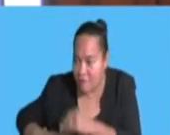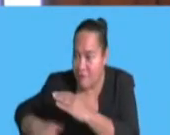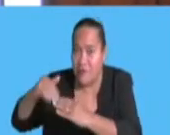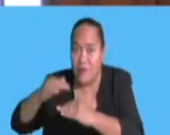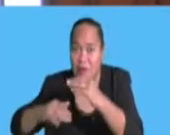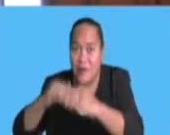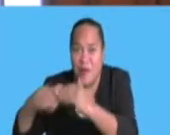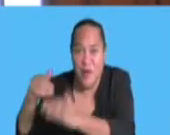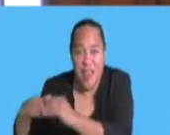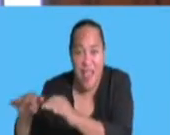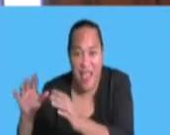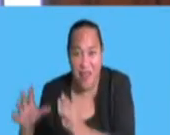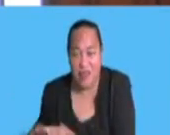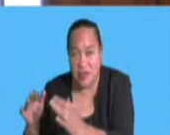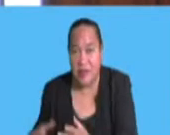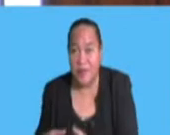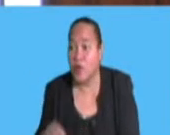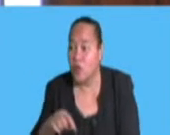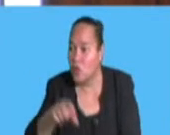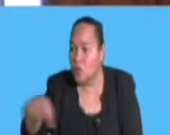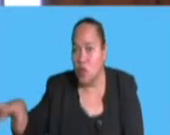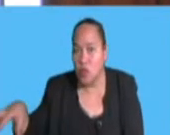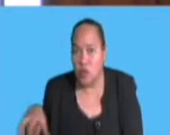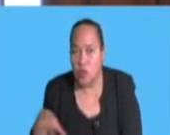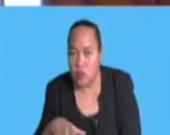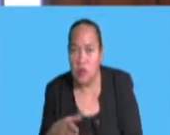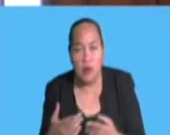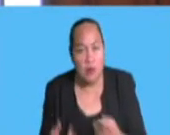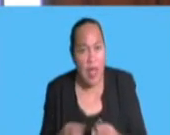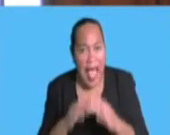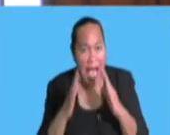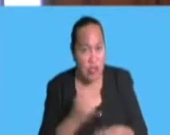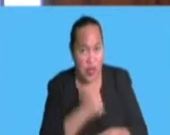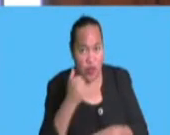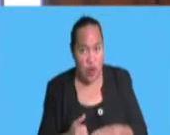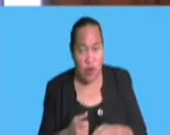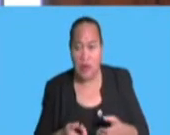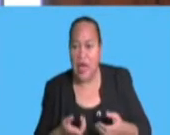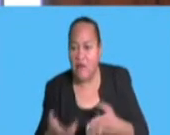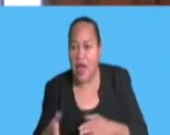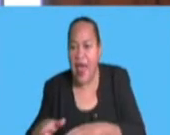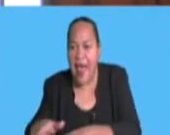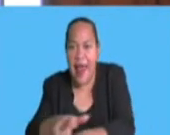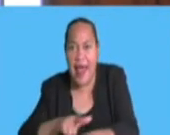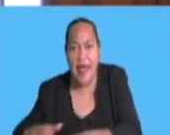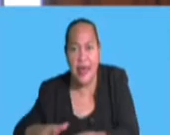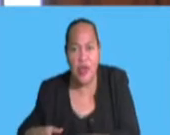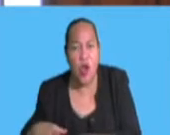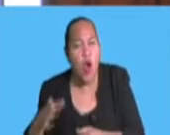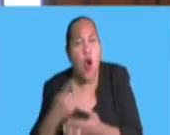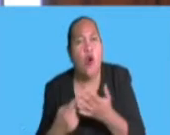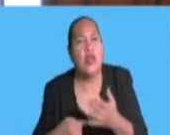faster pace. Housing Authority delivers no more than approximately 1,500 land lots per year. At this